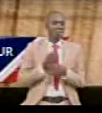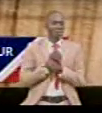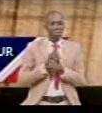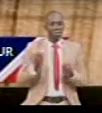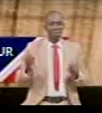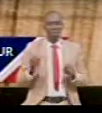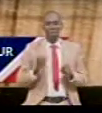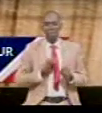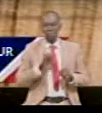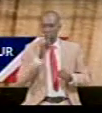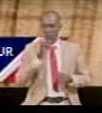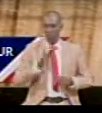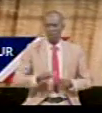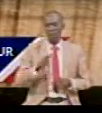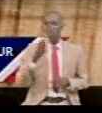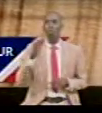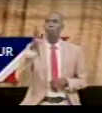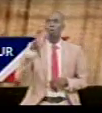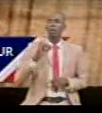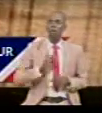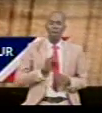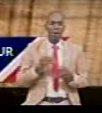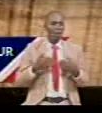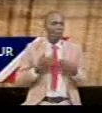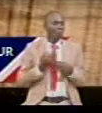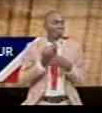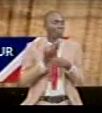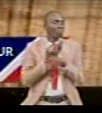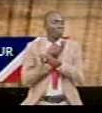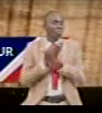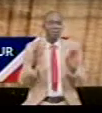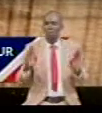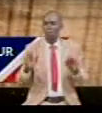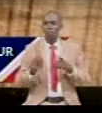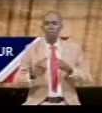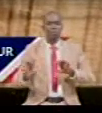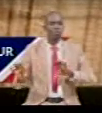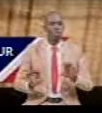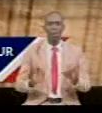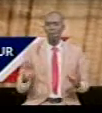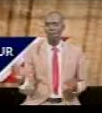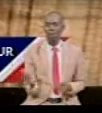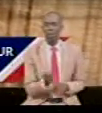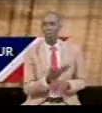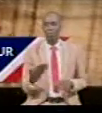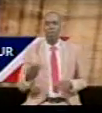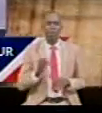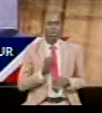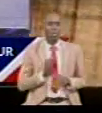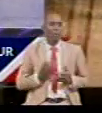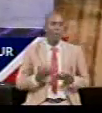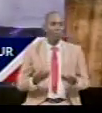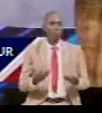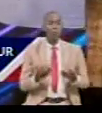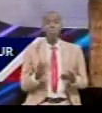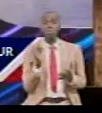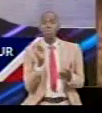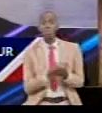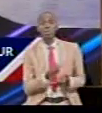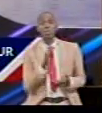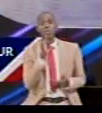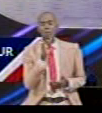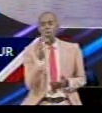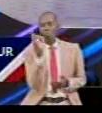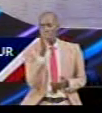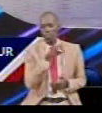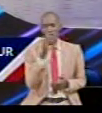I'm a child of God, I have liberty now to do anything I want to do. That's a false